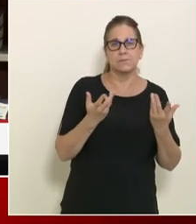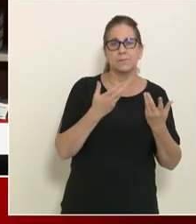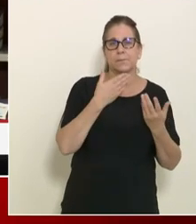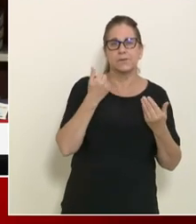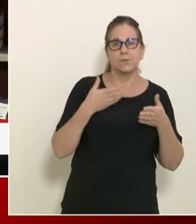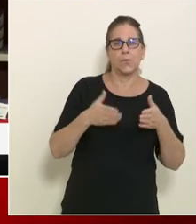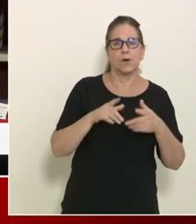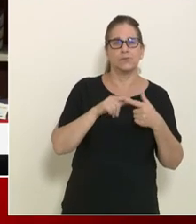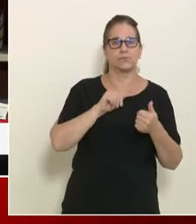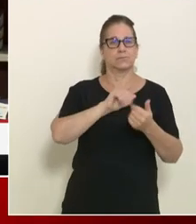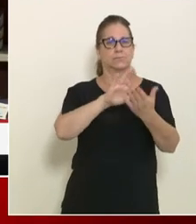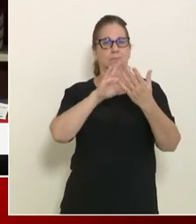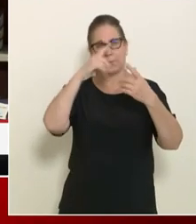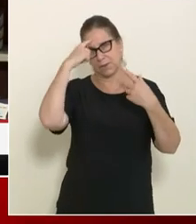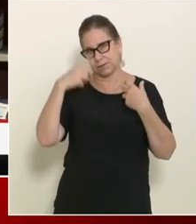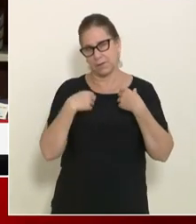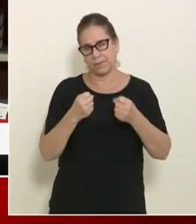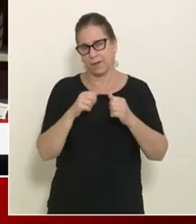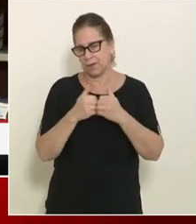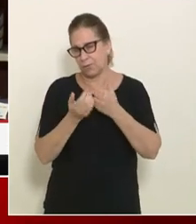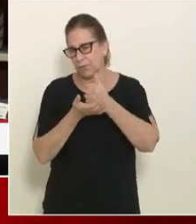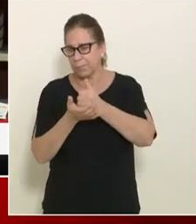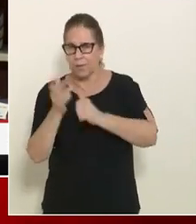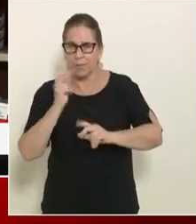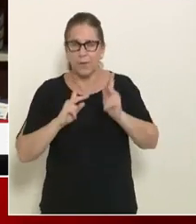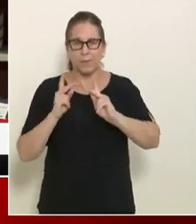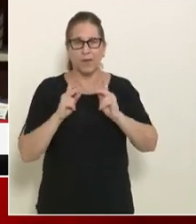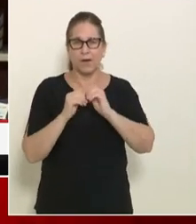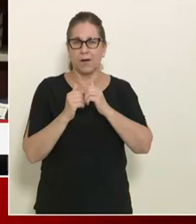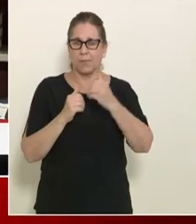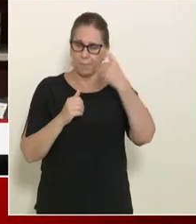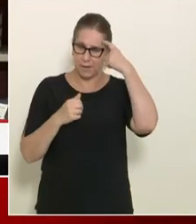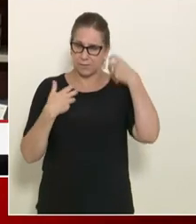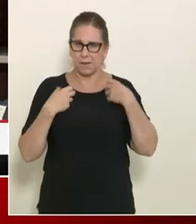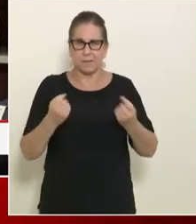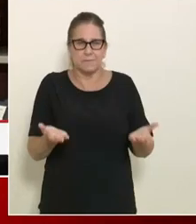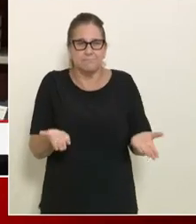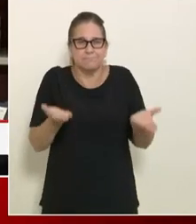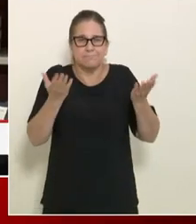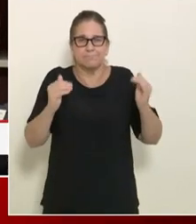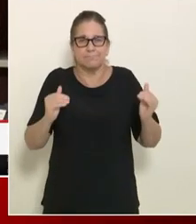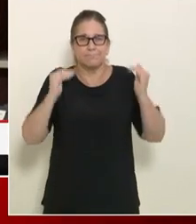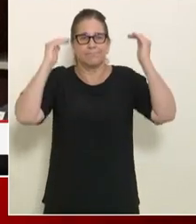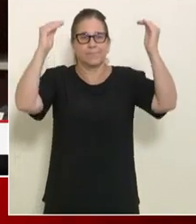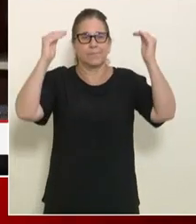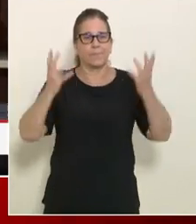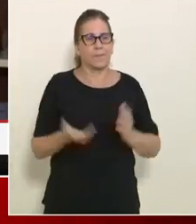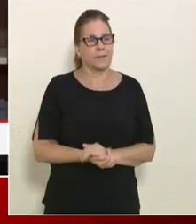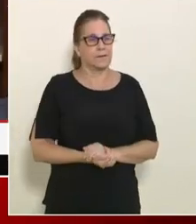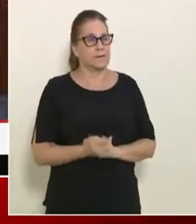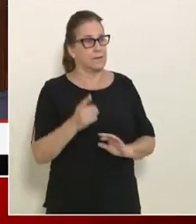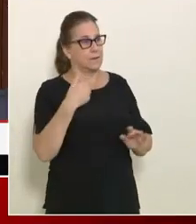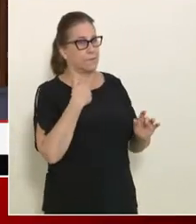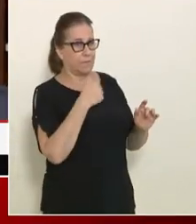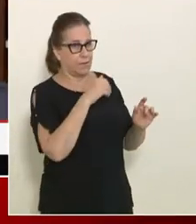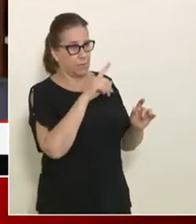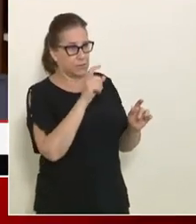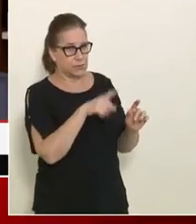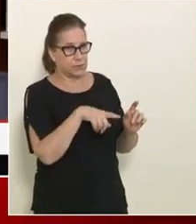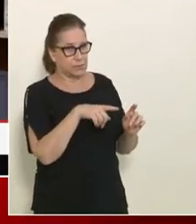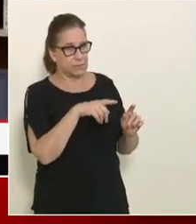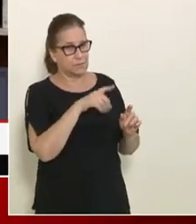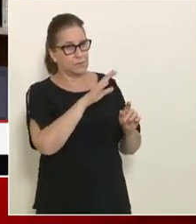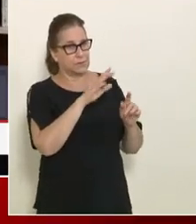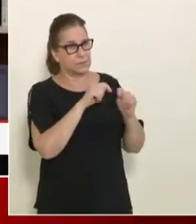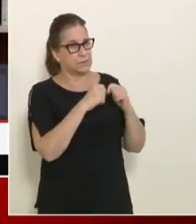of our families. And would you say in communities, in homes, in recreation centers, in yards,